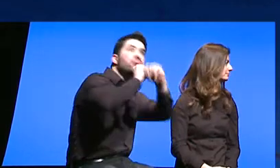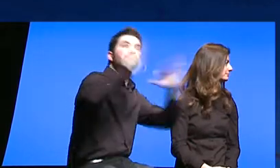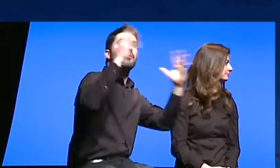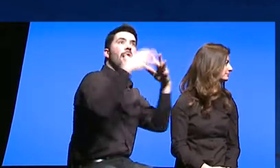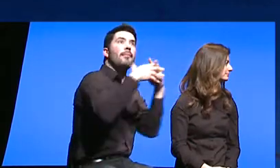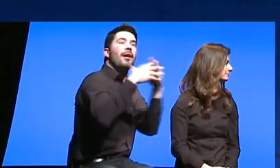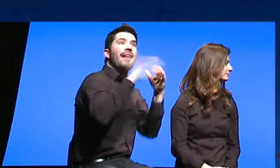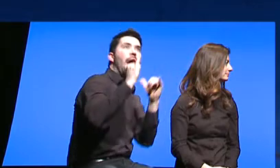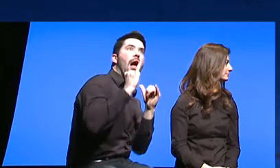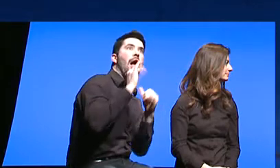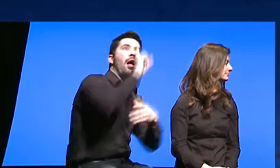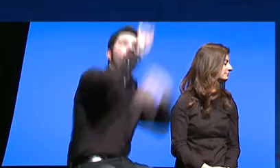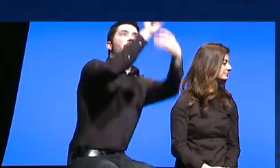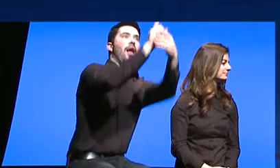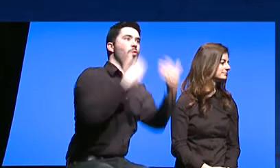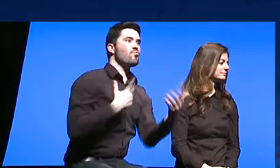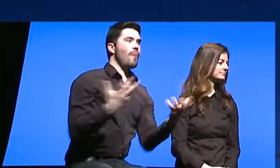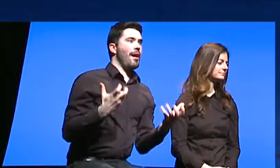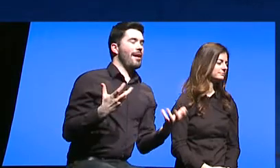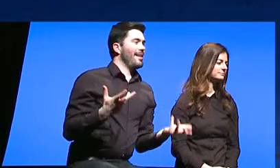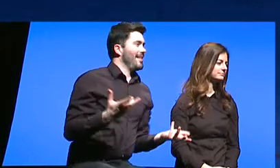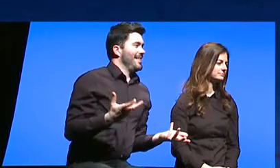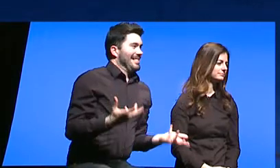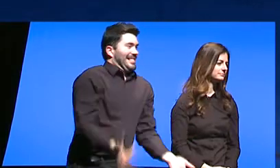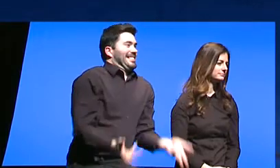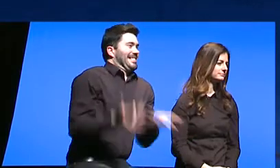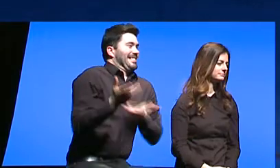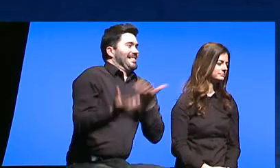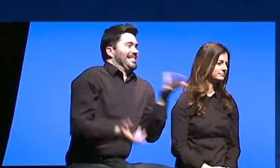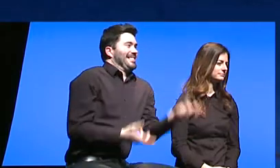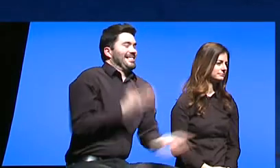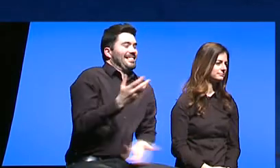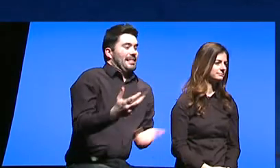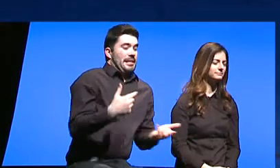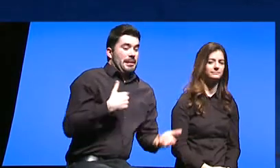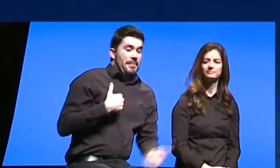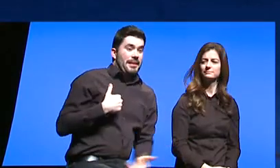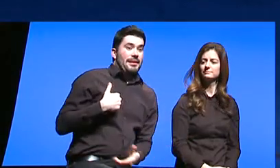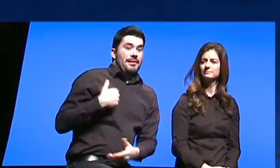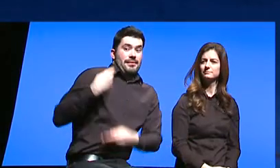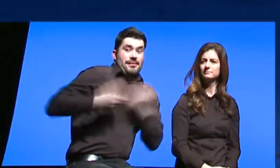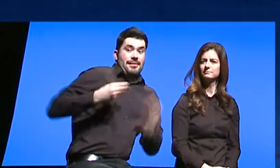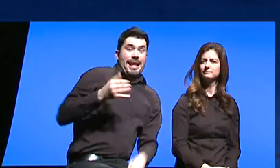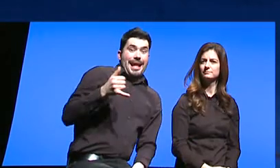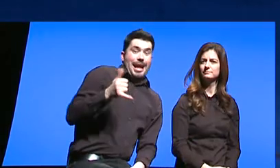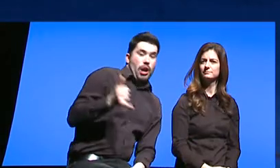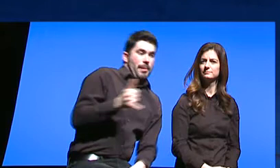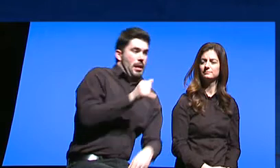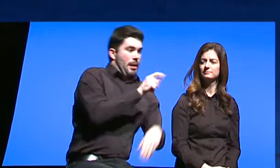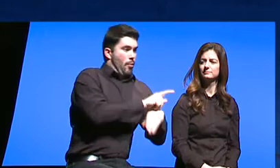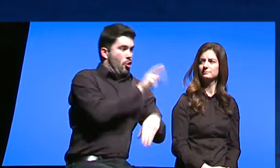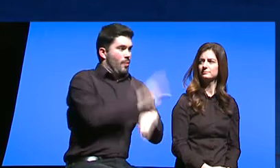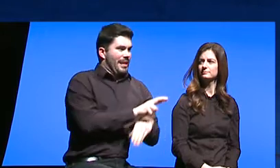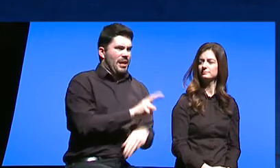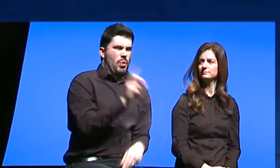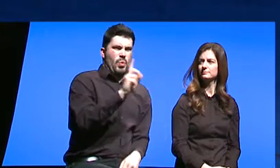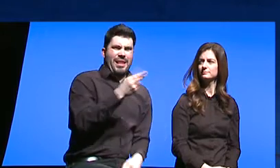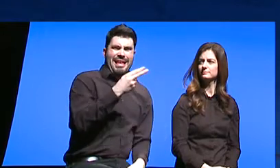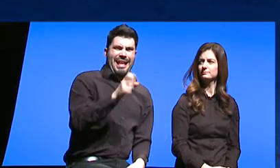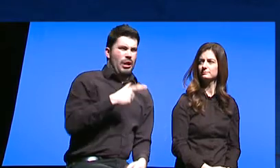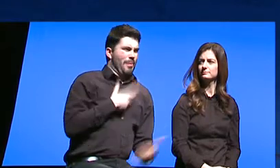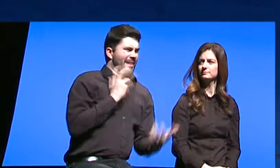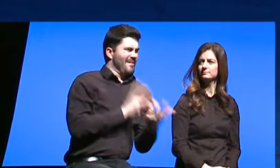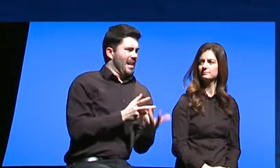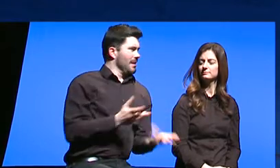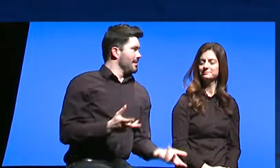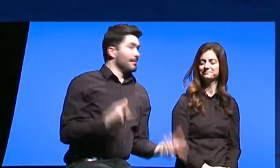Americana that you're supposed to be. And being an Arab Puerto Rican, you know, you don't know where the hell you belong. And it was very complicated for me.